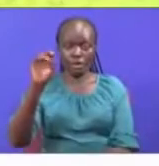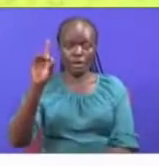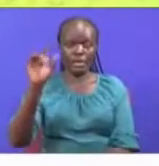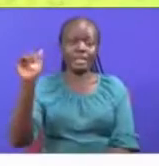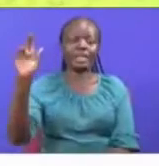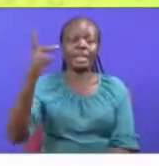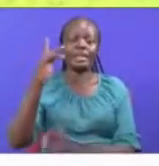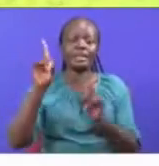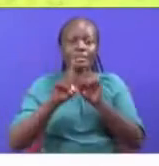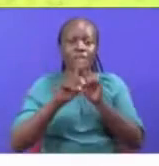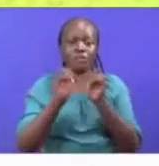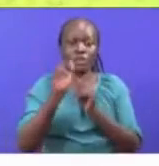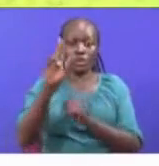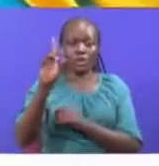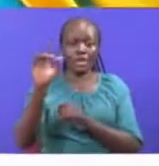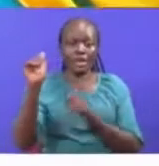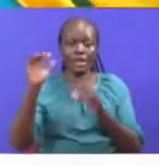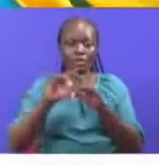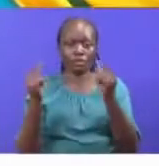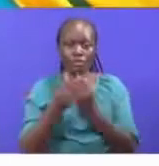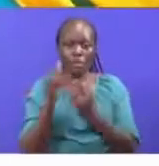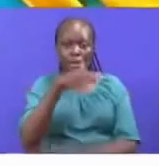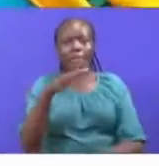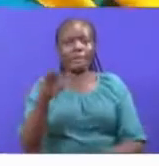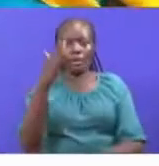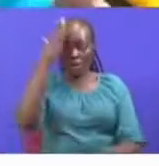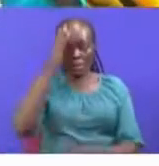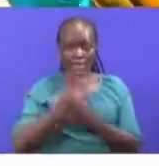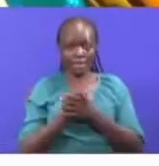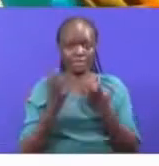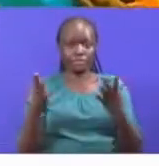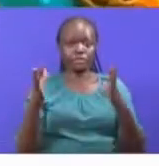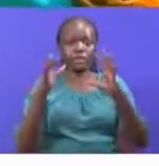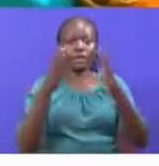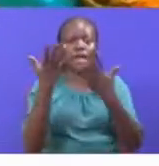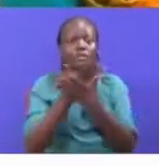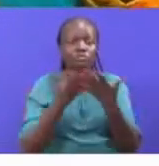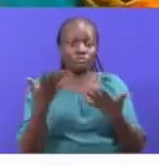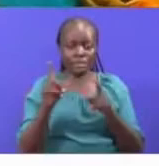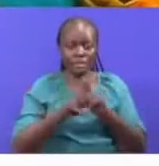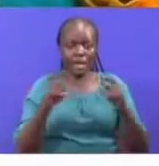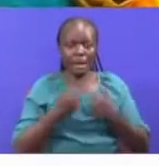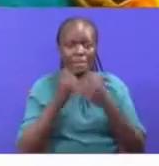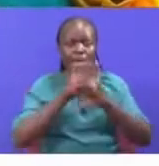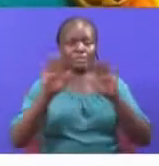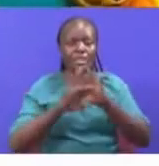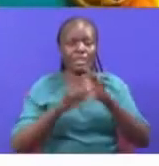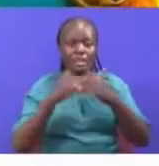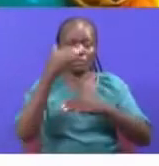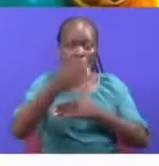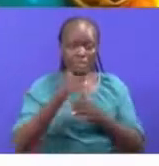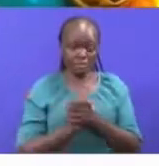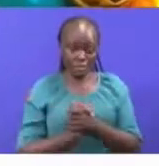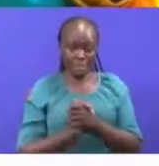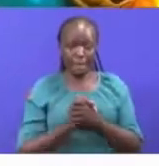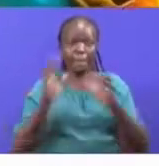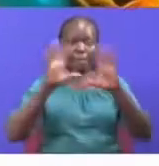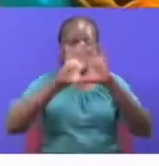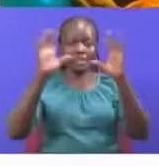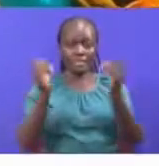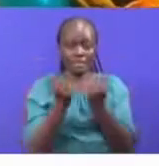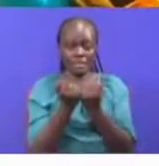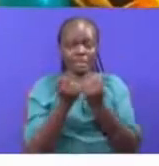the UDA parliamentary group on Monday. The endorsement comes after Deputy President William Ruto, Musalia Mudavadi and Moses